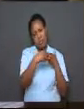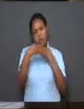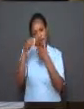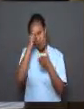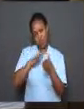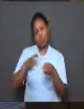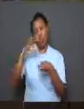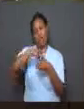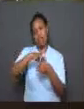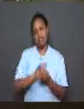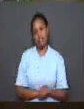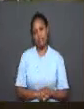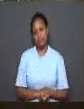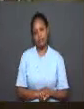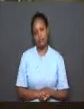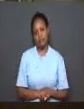the state.